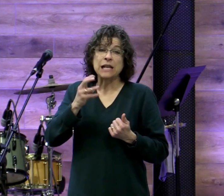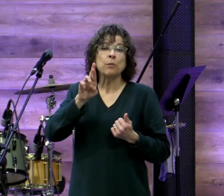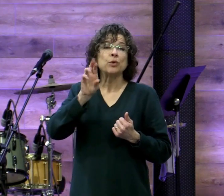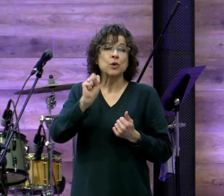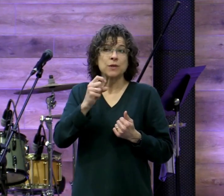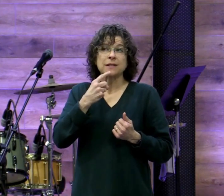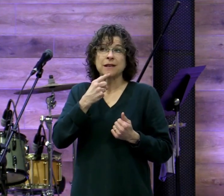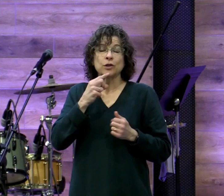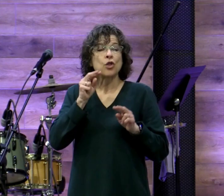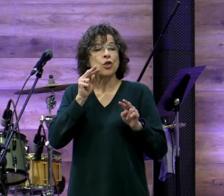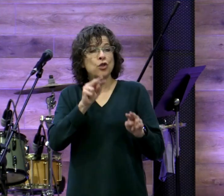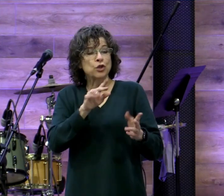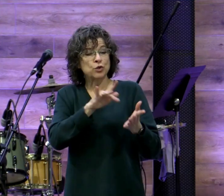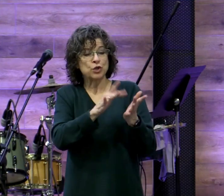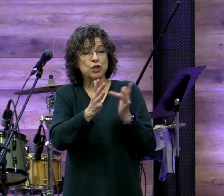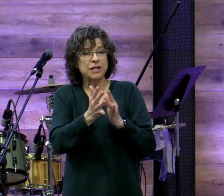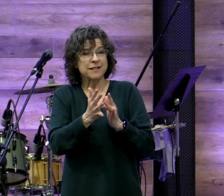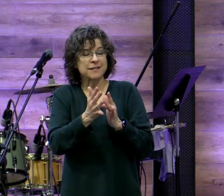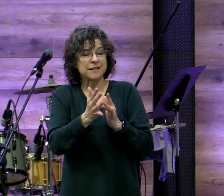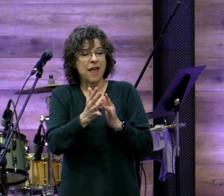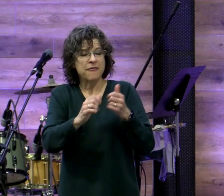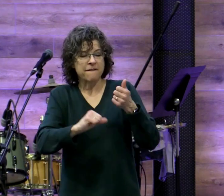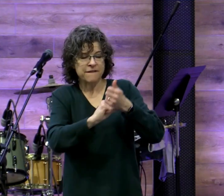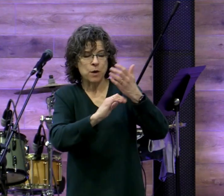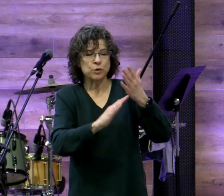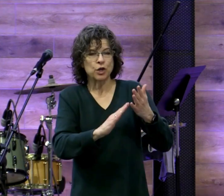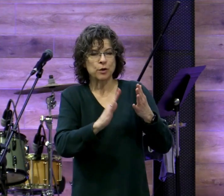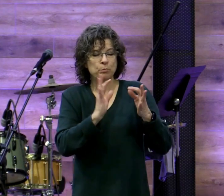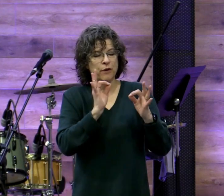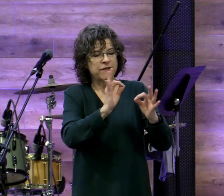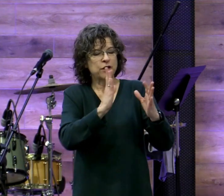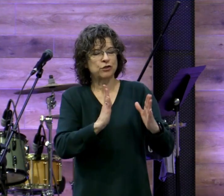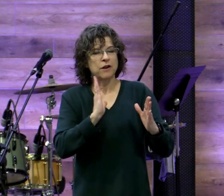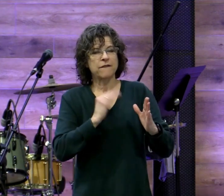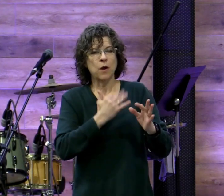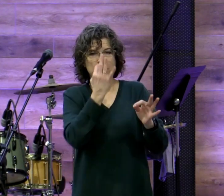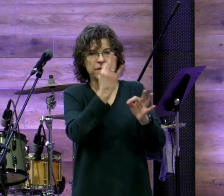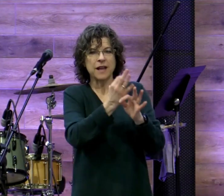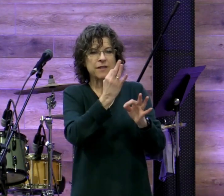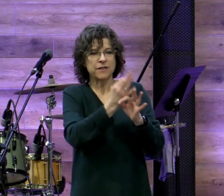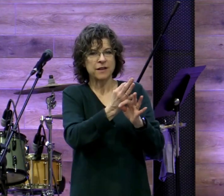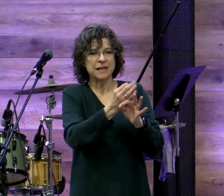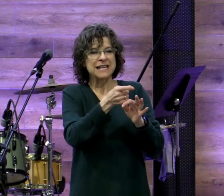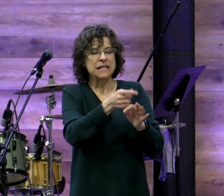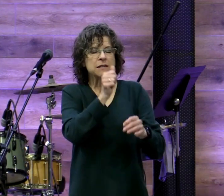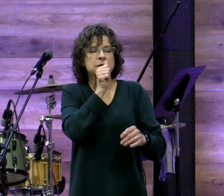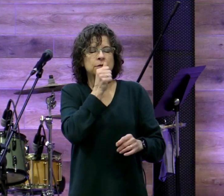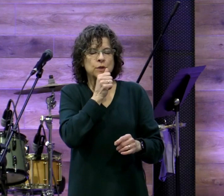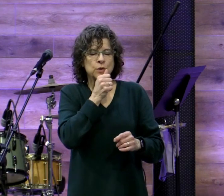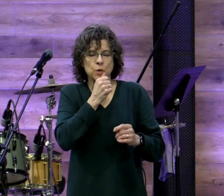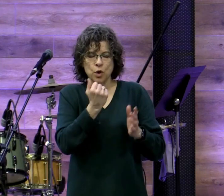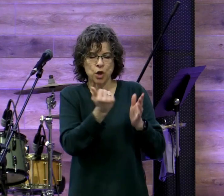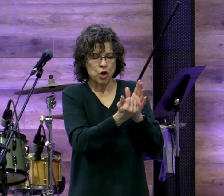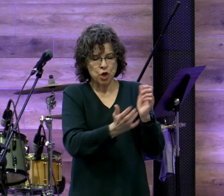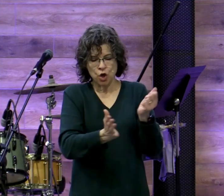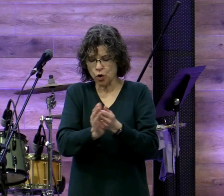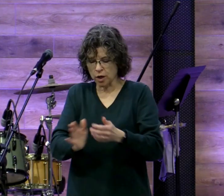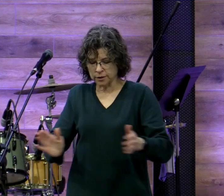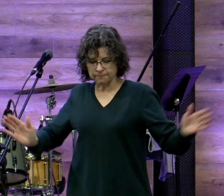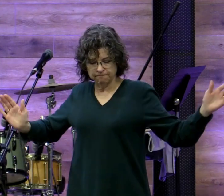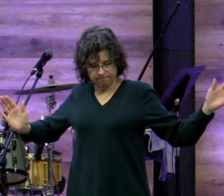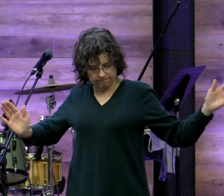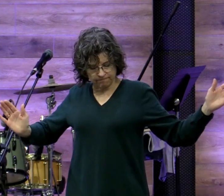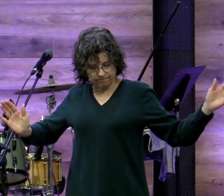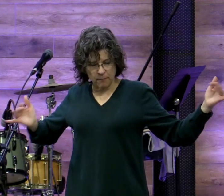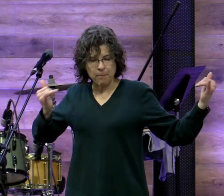our faith, who for the joy that was set before him endured the cross, scorning its shame, and is seated